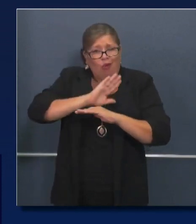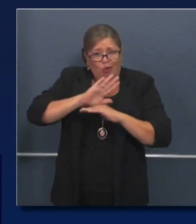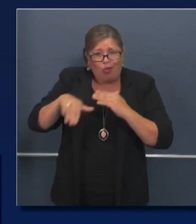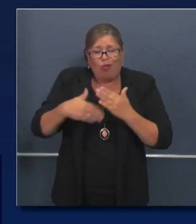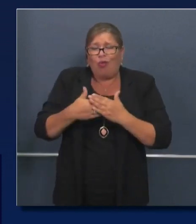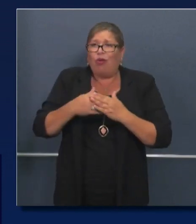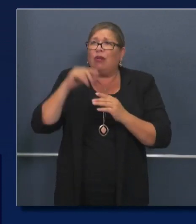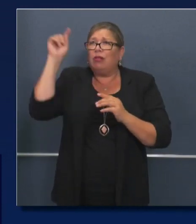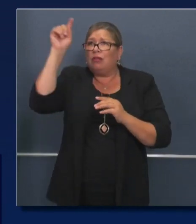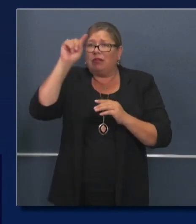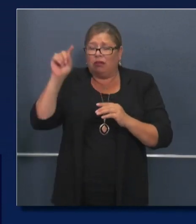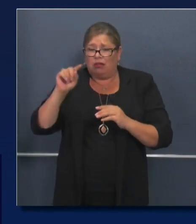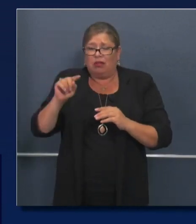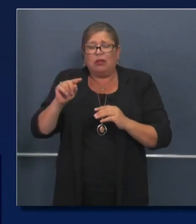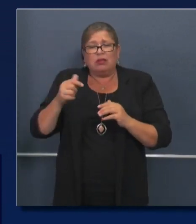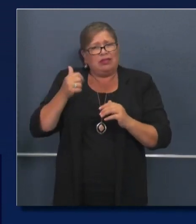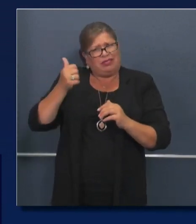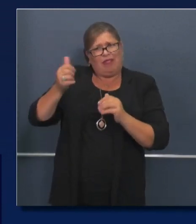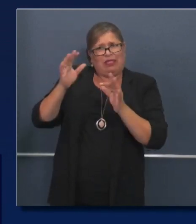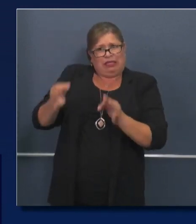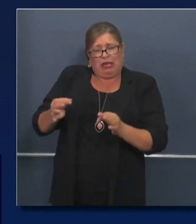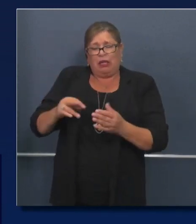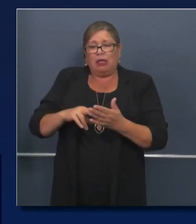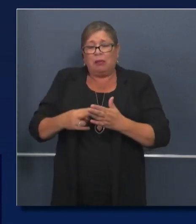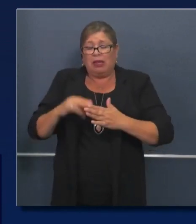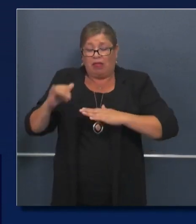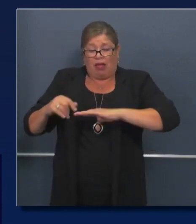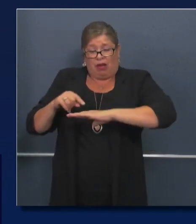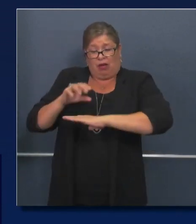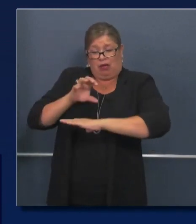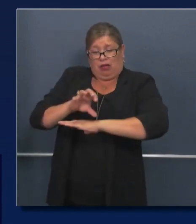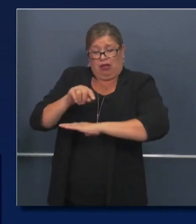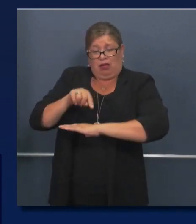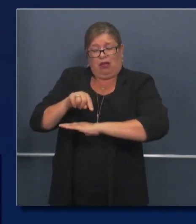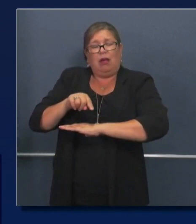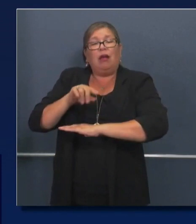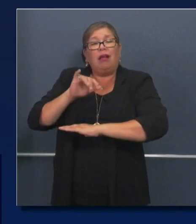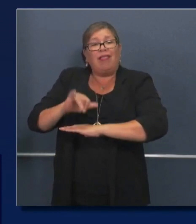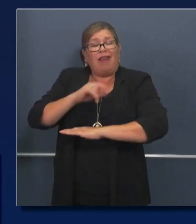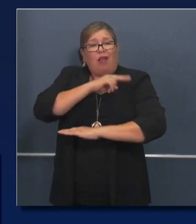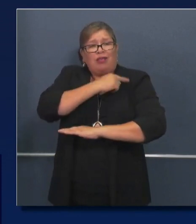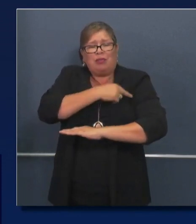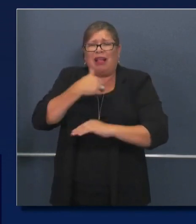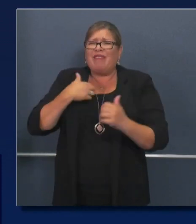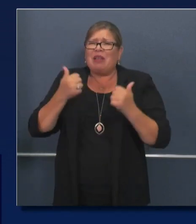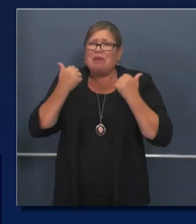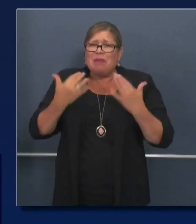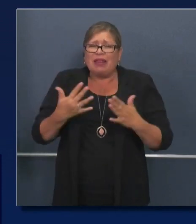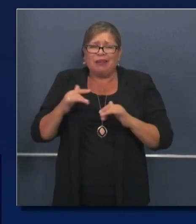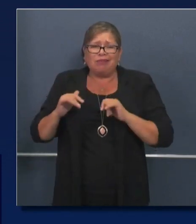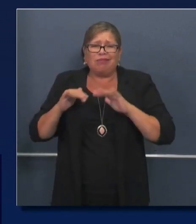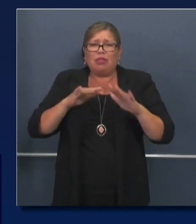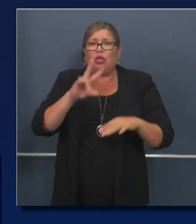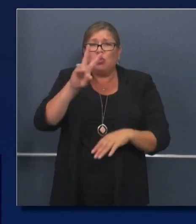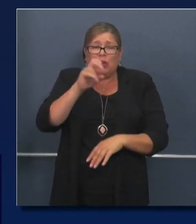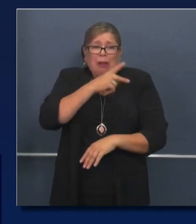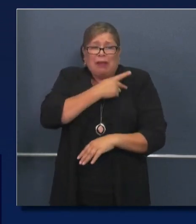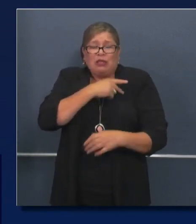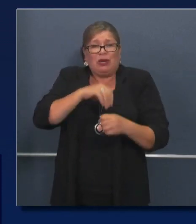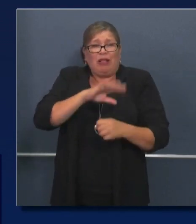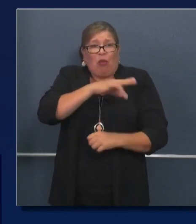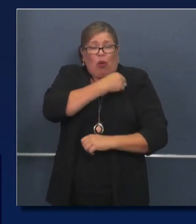2 big hospitals, moving over nearly 200 patients out of the county into surrounding